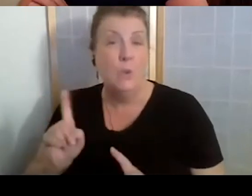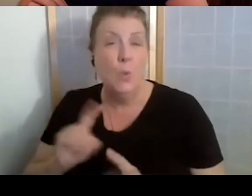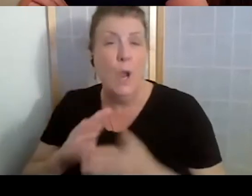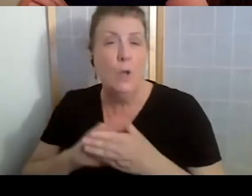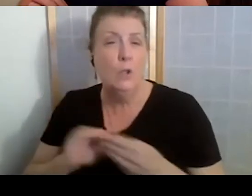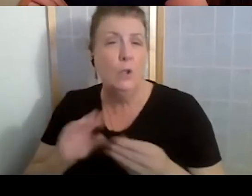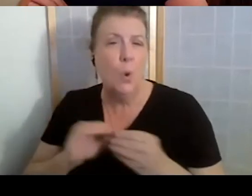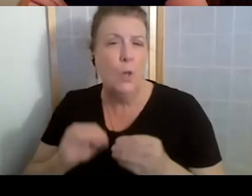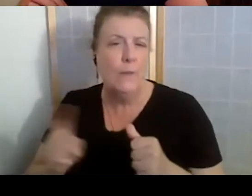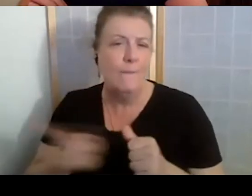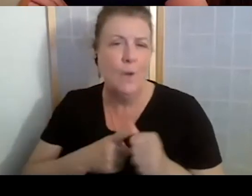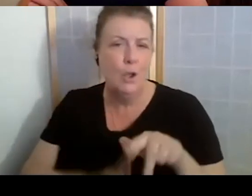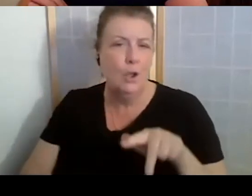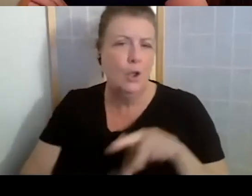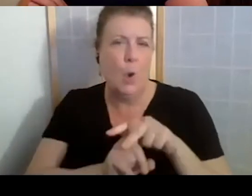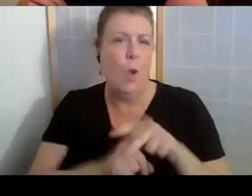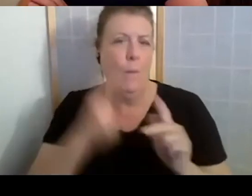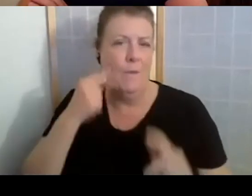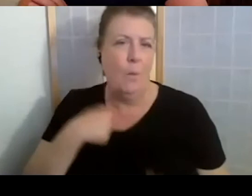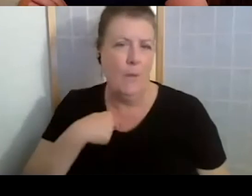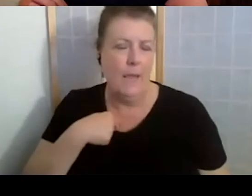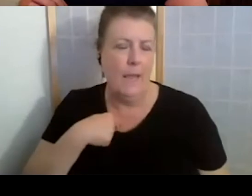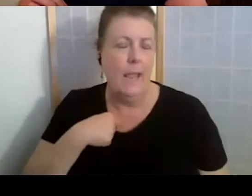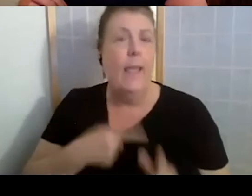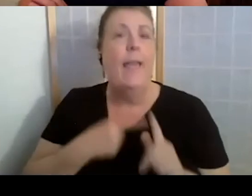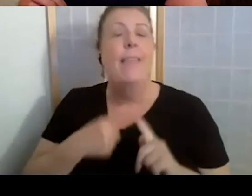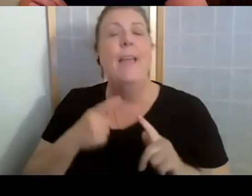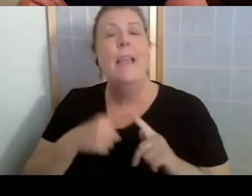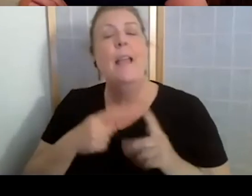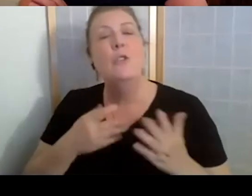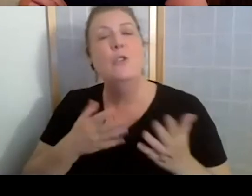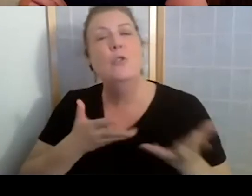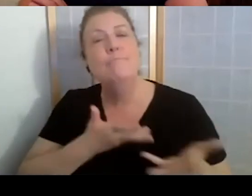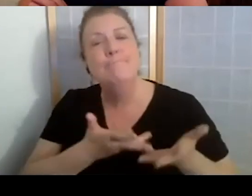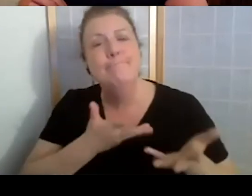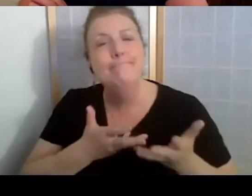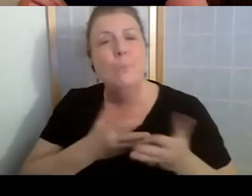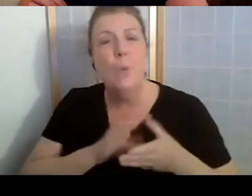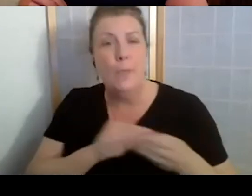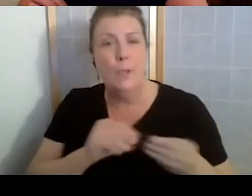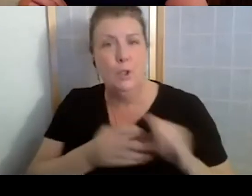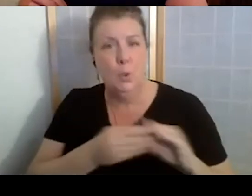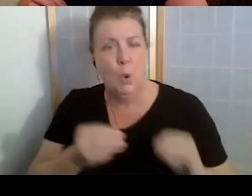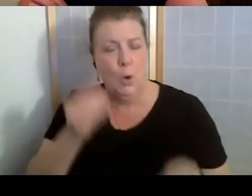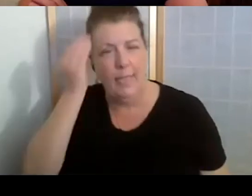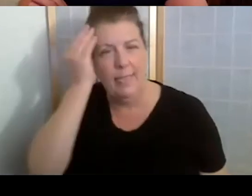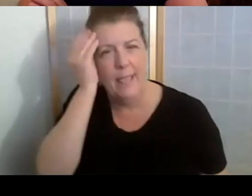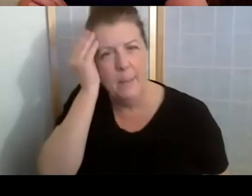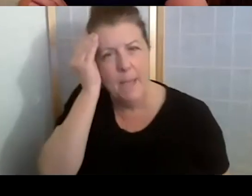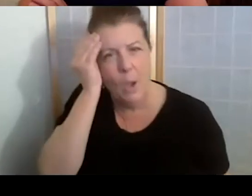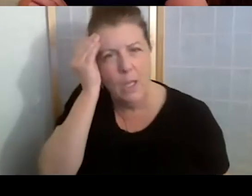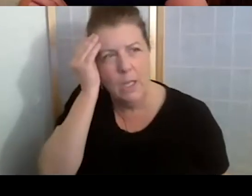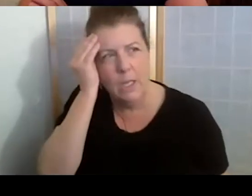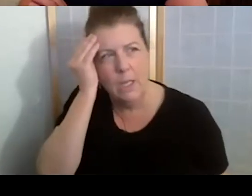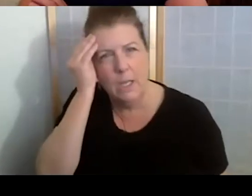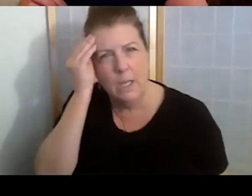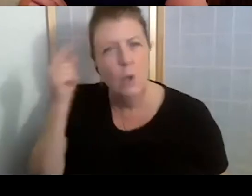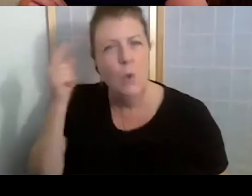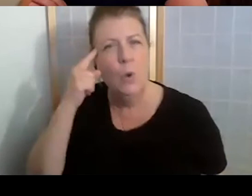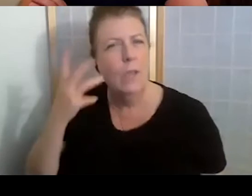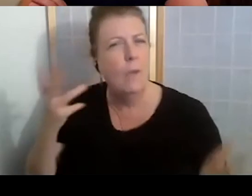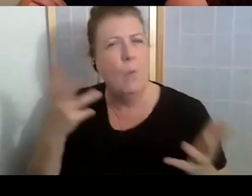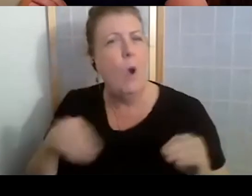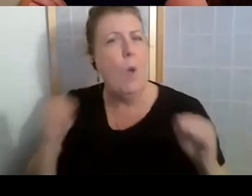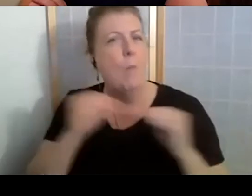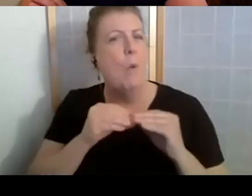and then you do a little thinking about it, and you think of that relationship and how much more you can do with it if, you know,